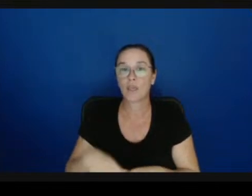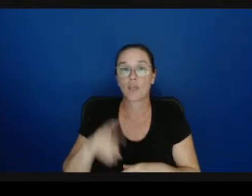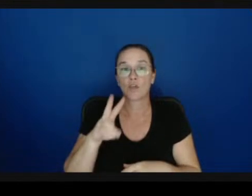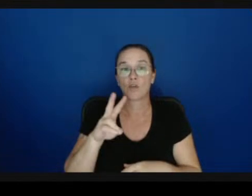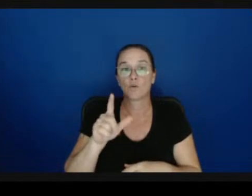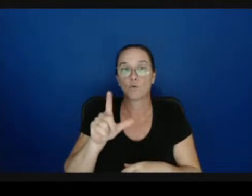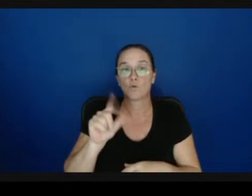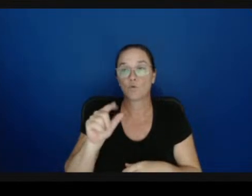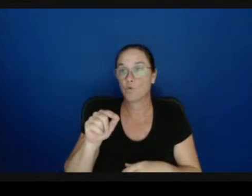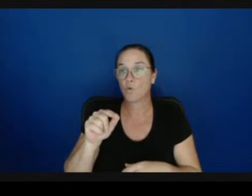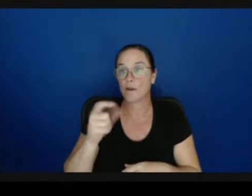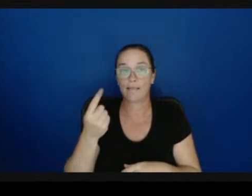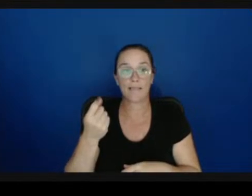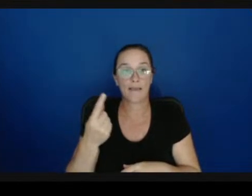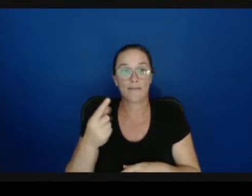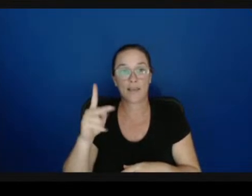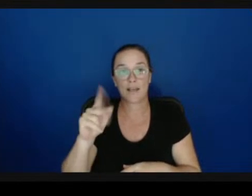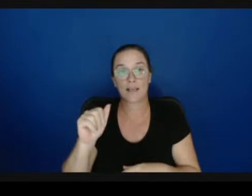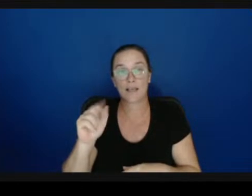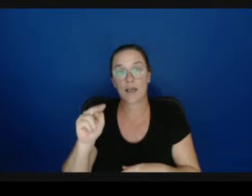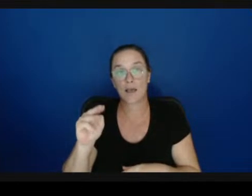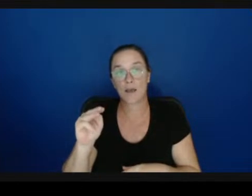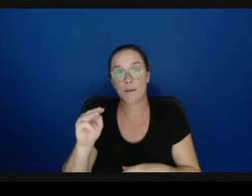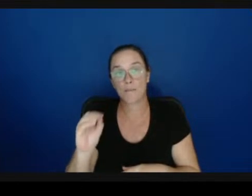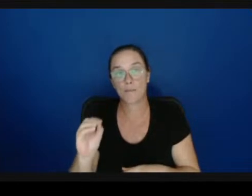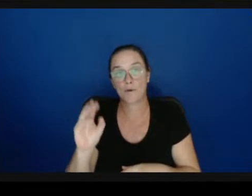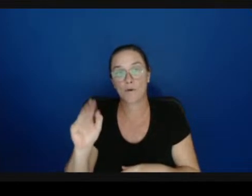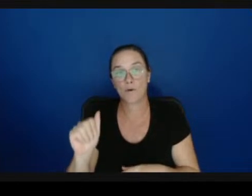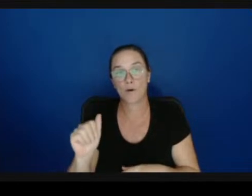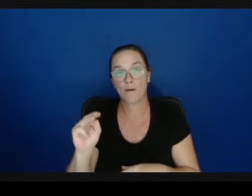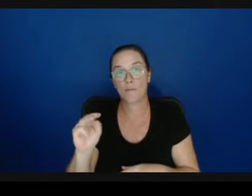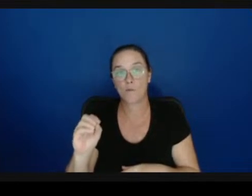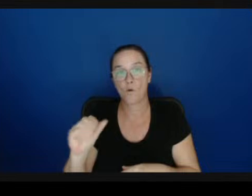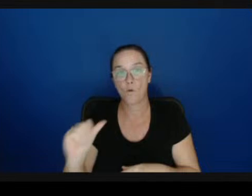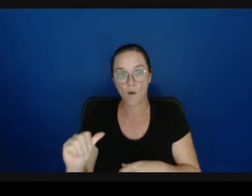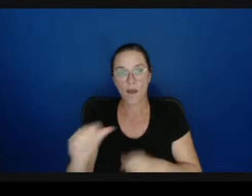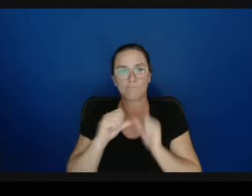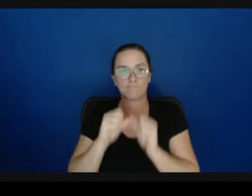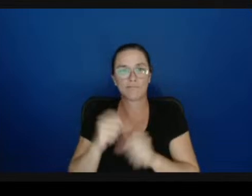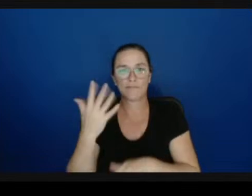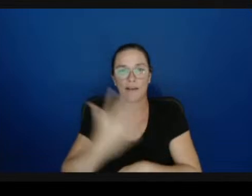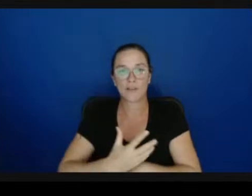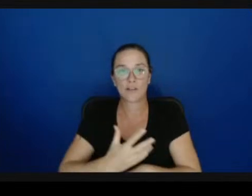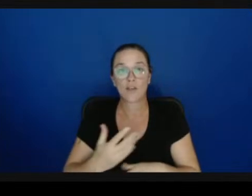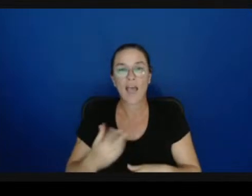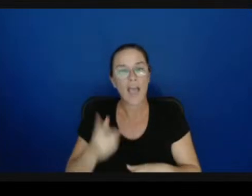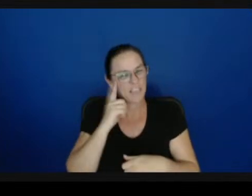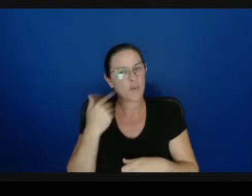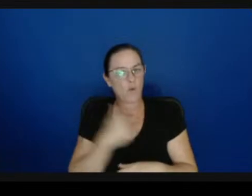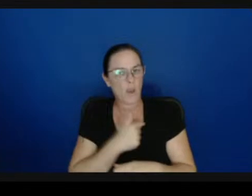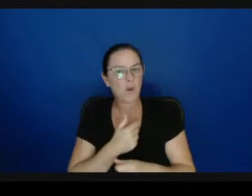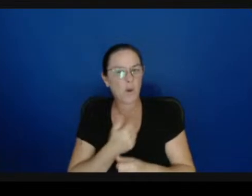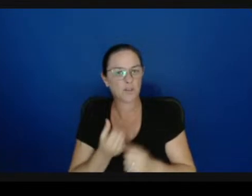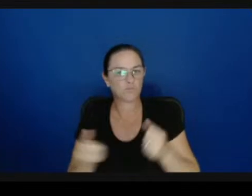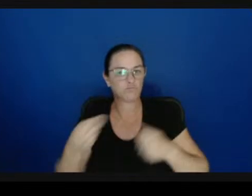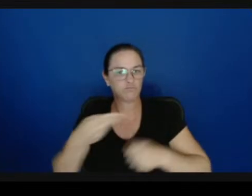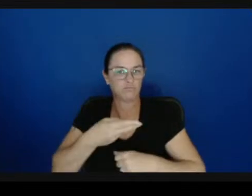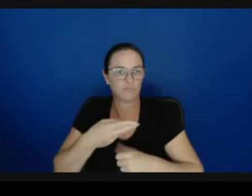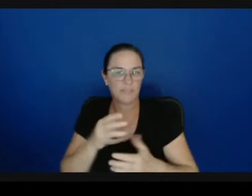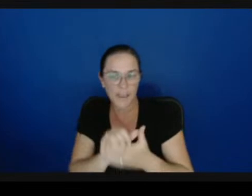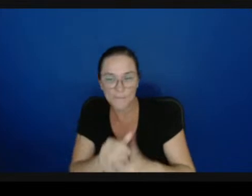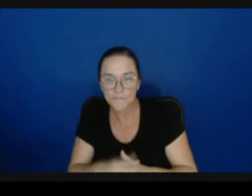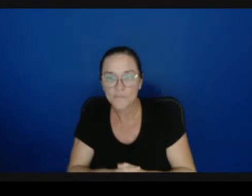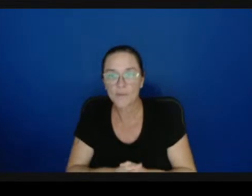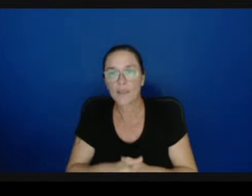days. I think we'll get past that since we're seeing somewhat deflation. We're already on day 4, going into day 5 here. And they also note, of course, that there